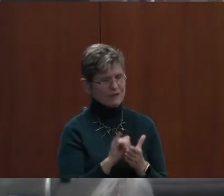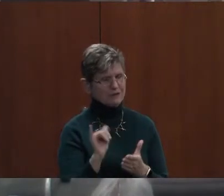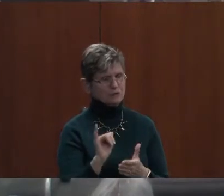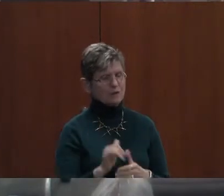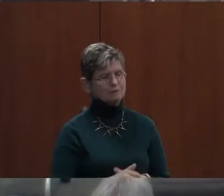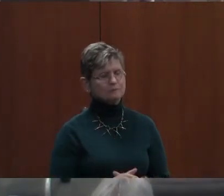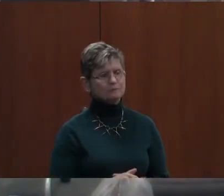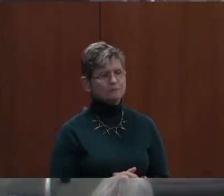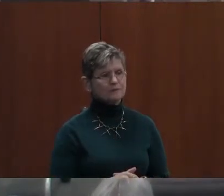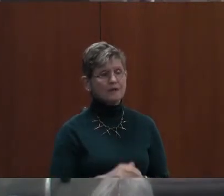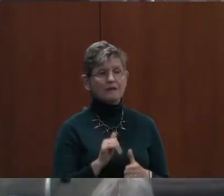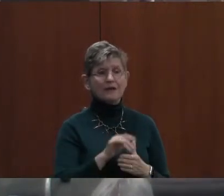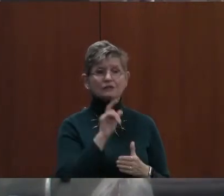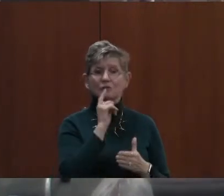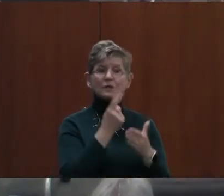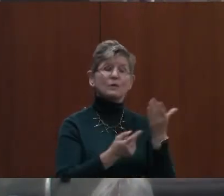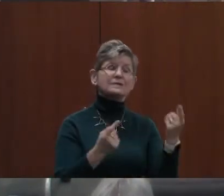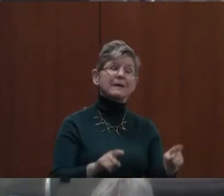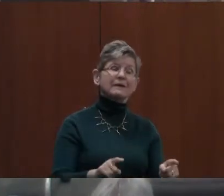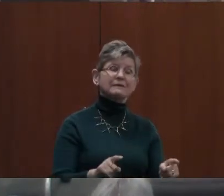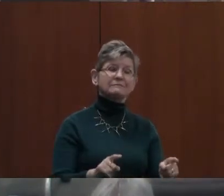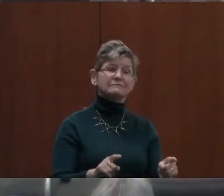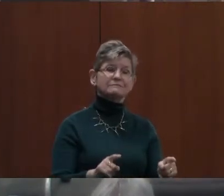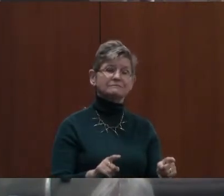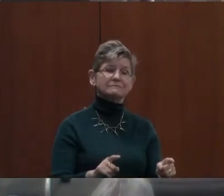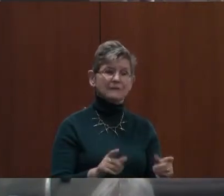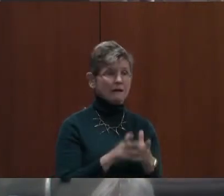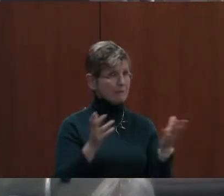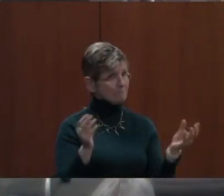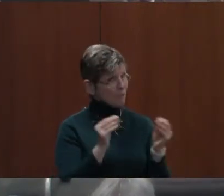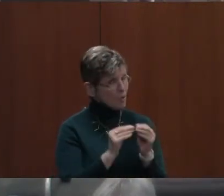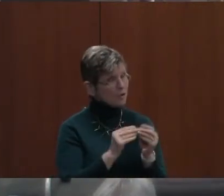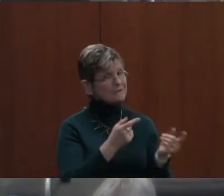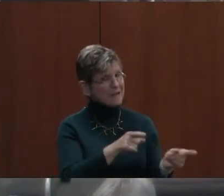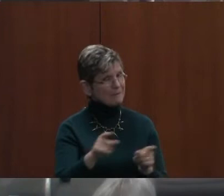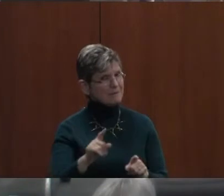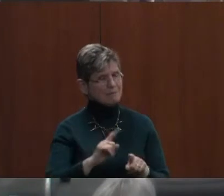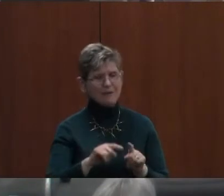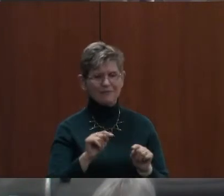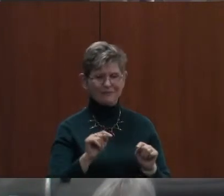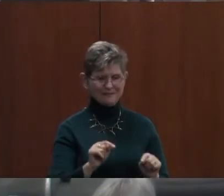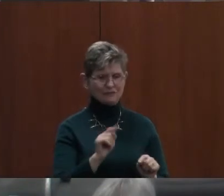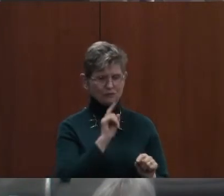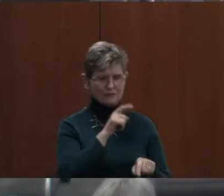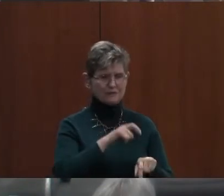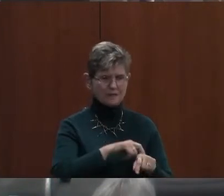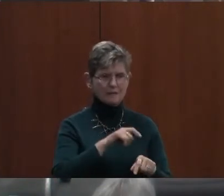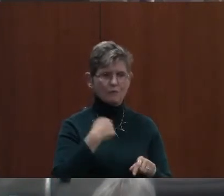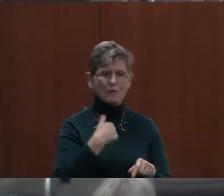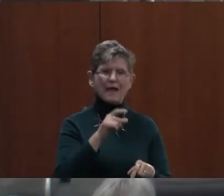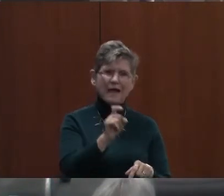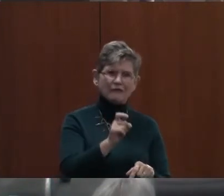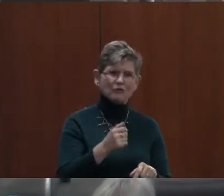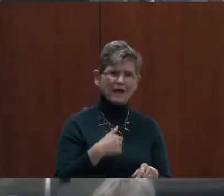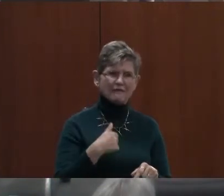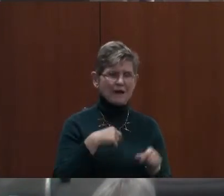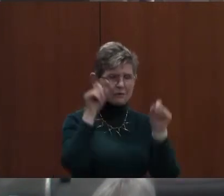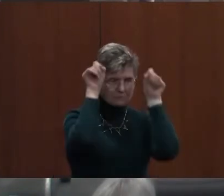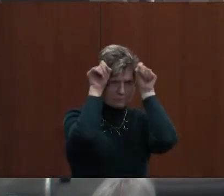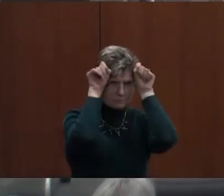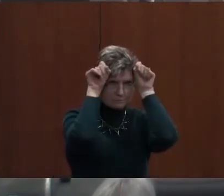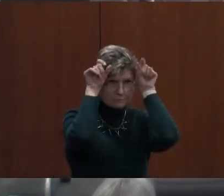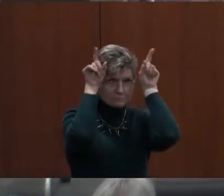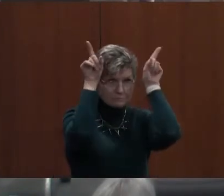So that's really what's happening. There's a lot more happening, but this is really the time when we have to have our antenna